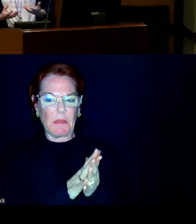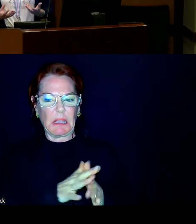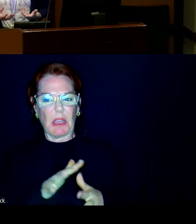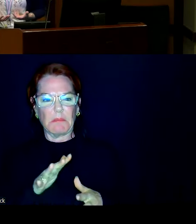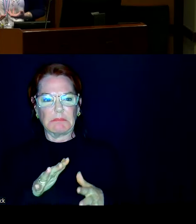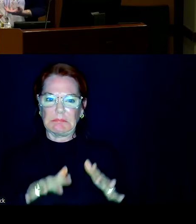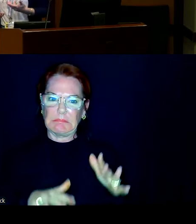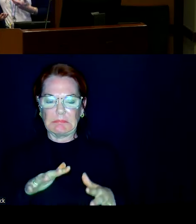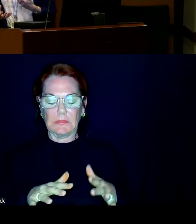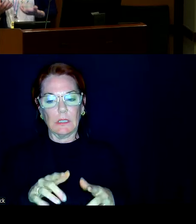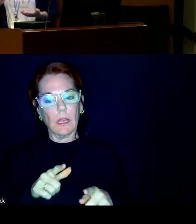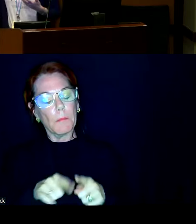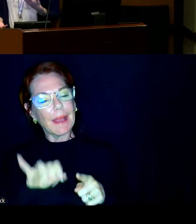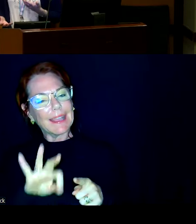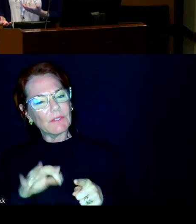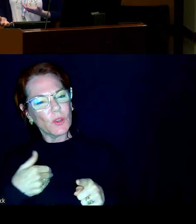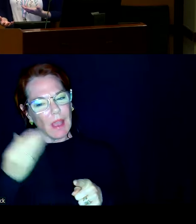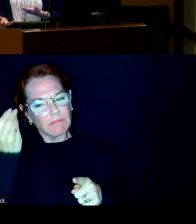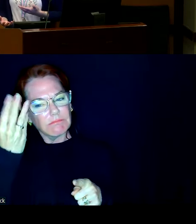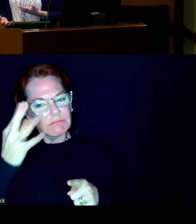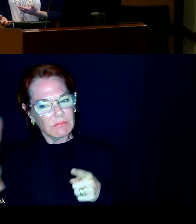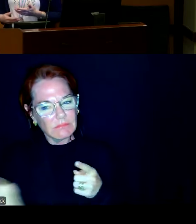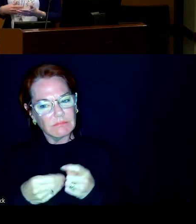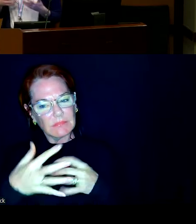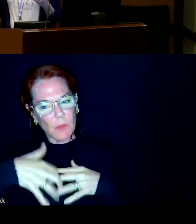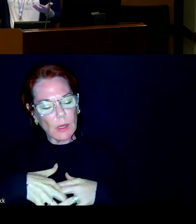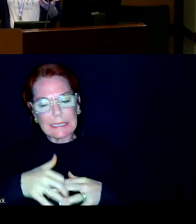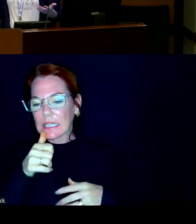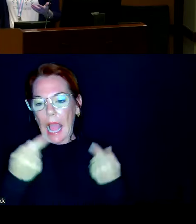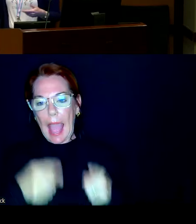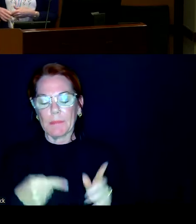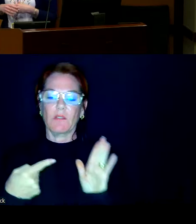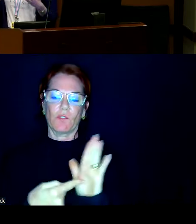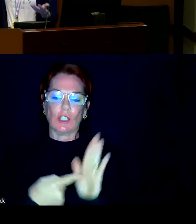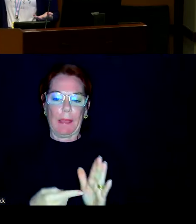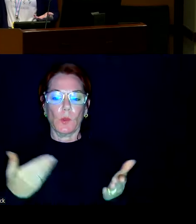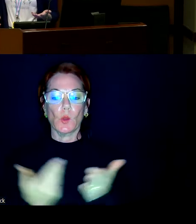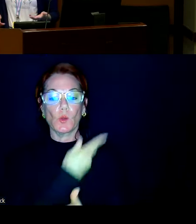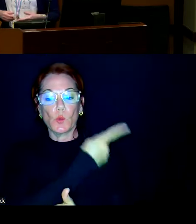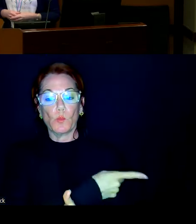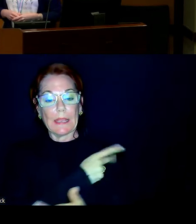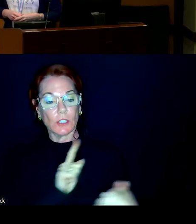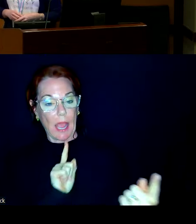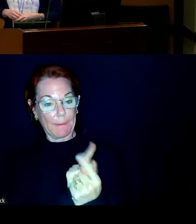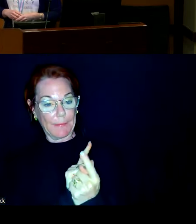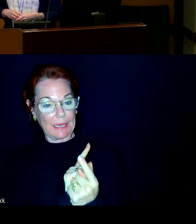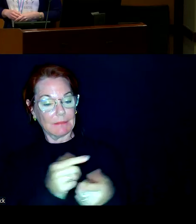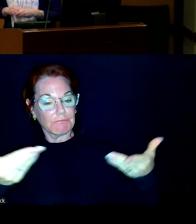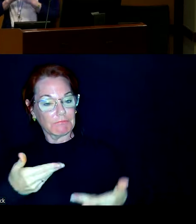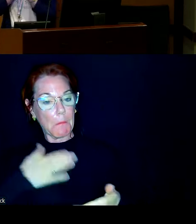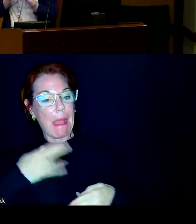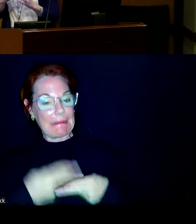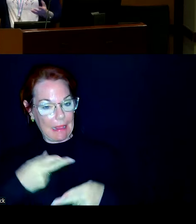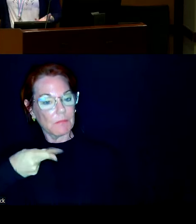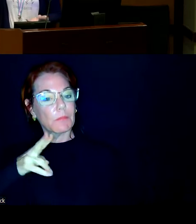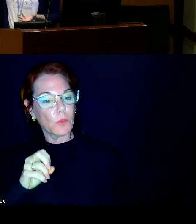put context behind it, that doesn't usually happen. So whenever I meet a new patient, I introduce myself with name and pronouns. And